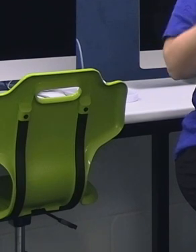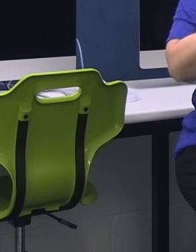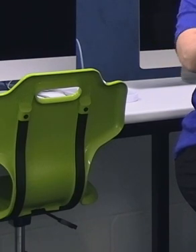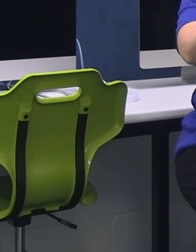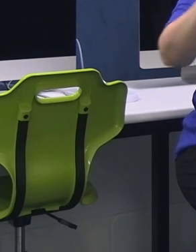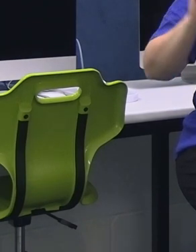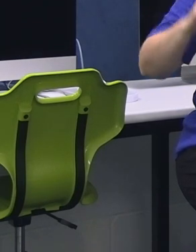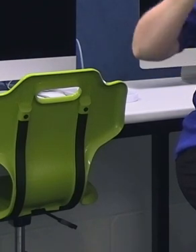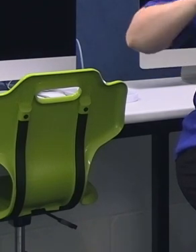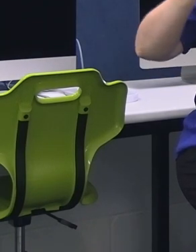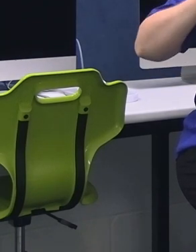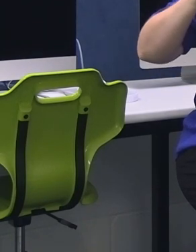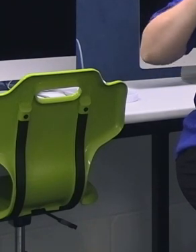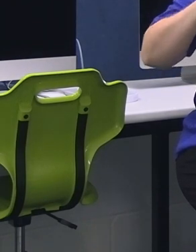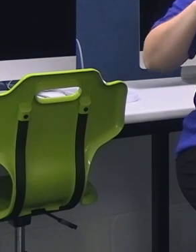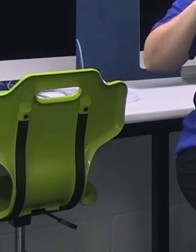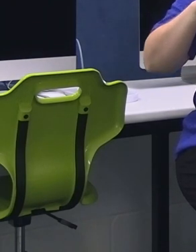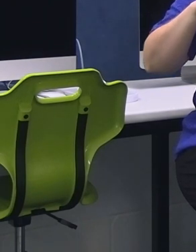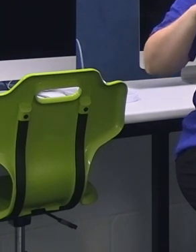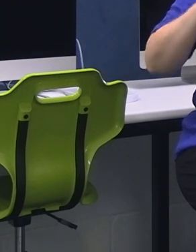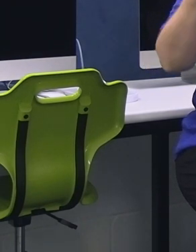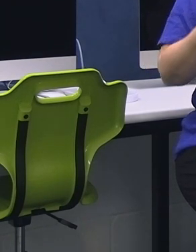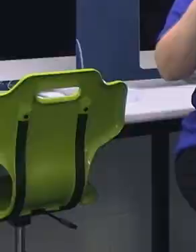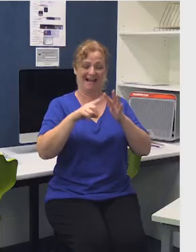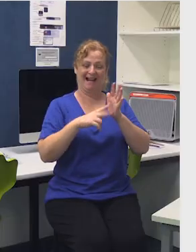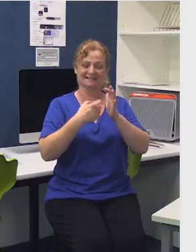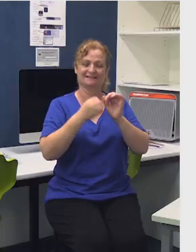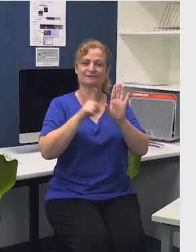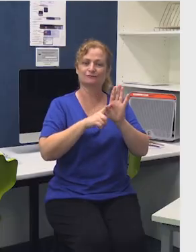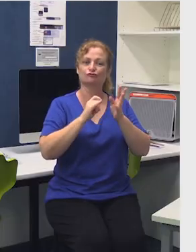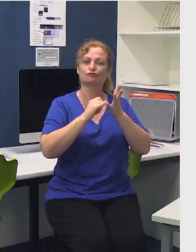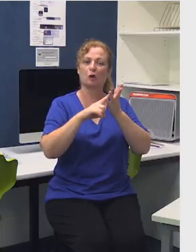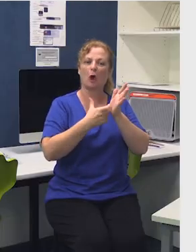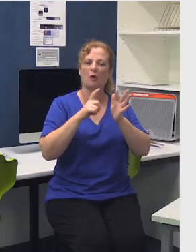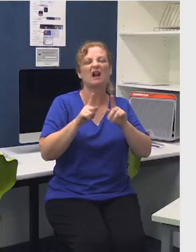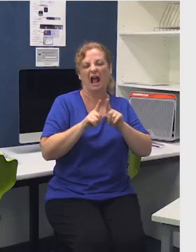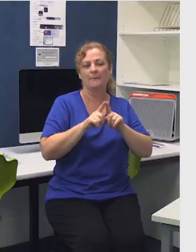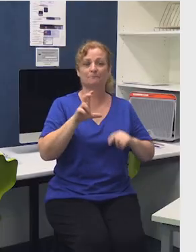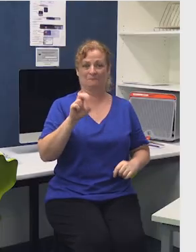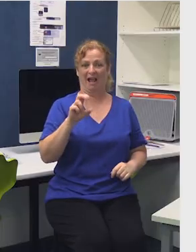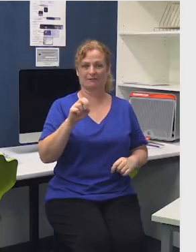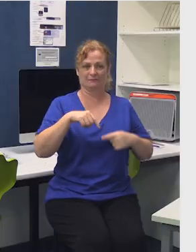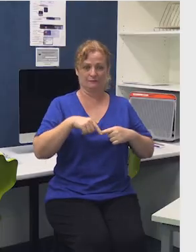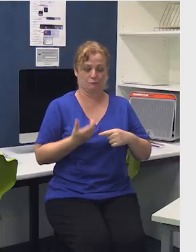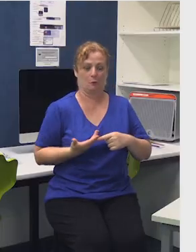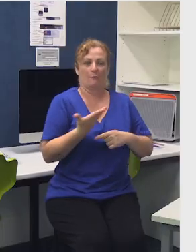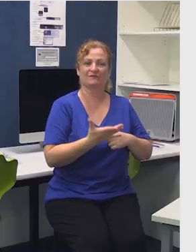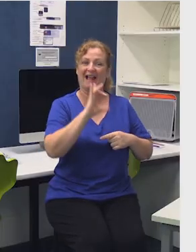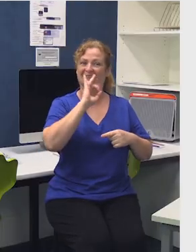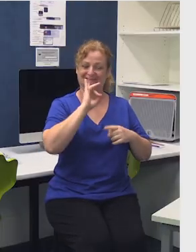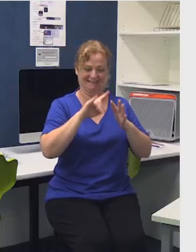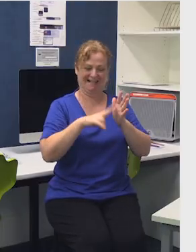purpose. There's an energy source. For example, a battery provides energy to the circuit.